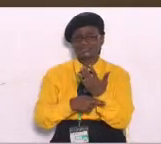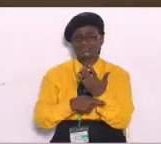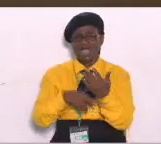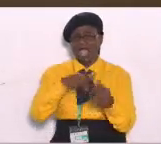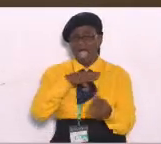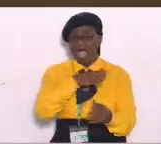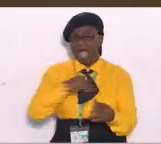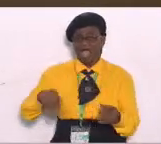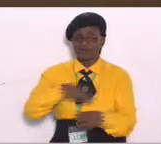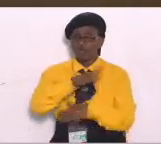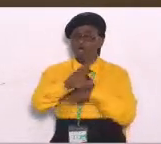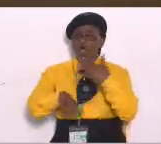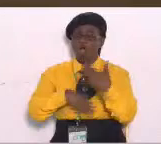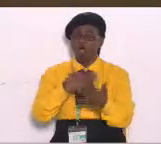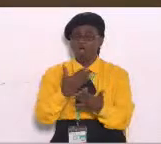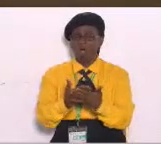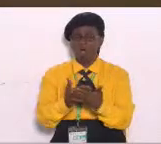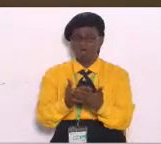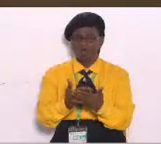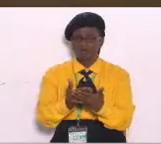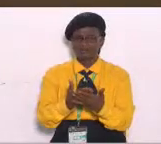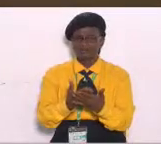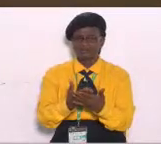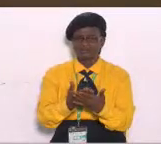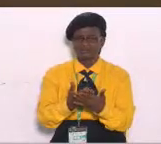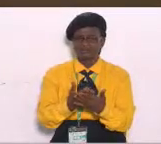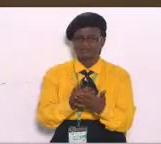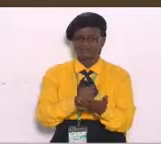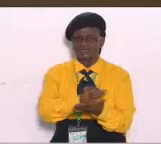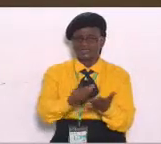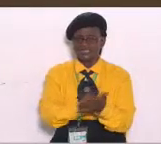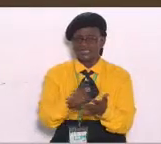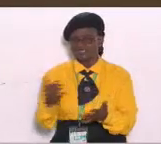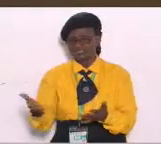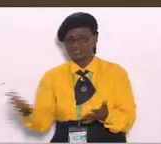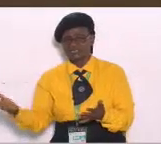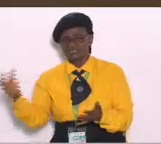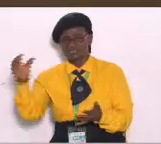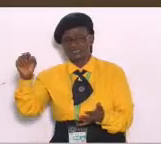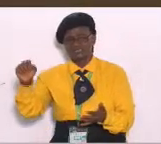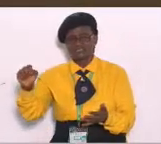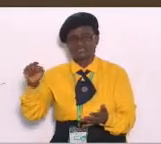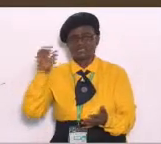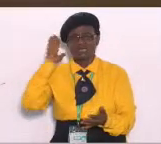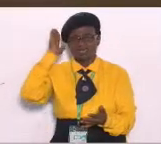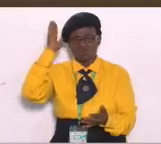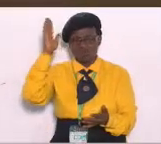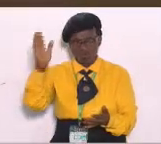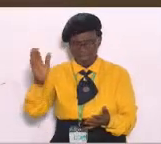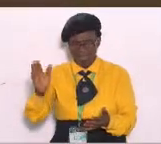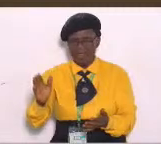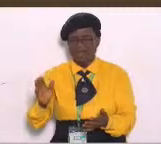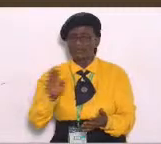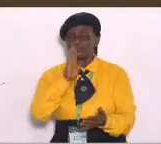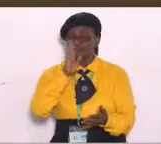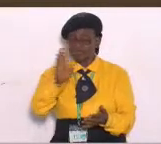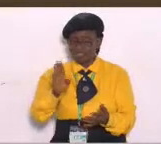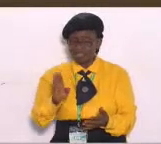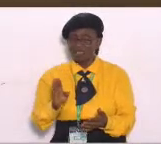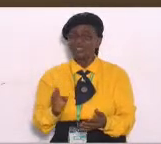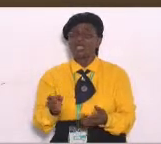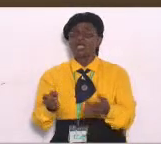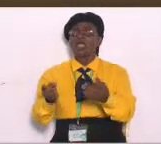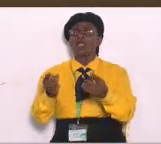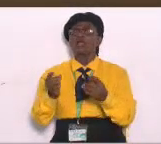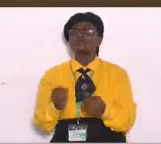and all these things will be added unto you.